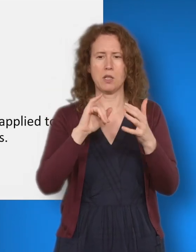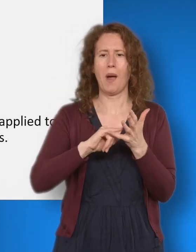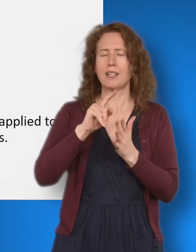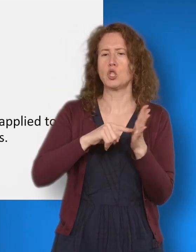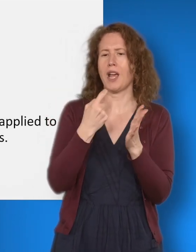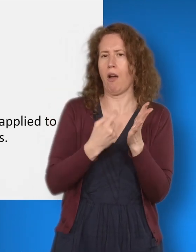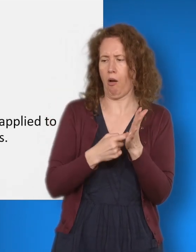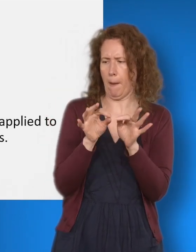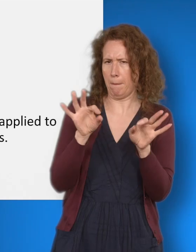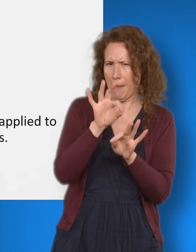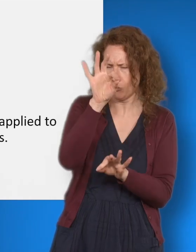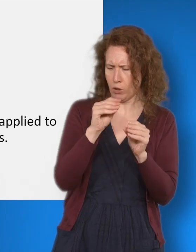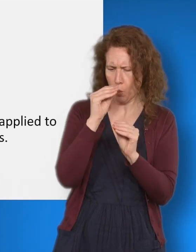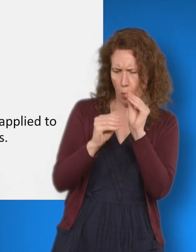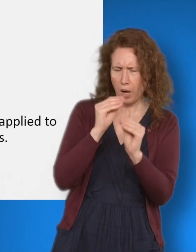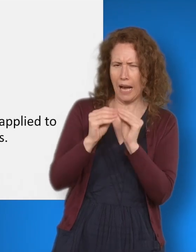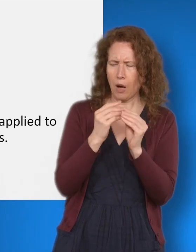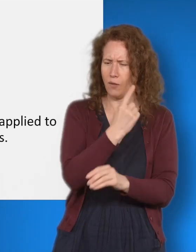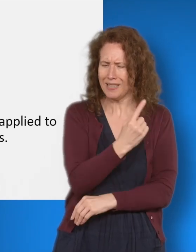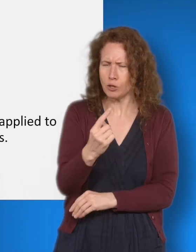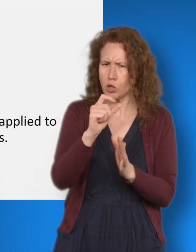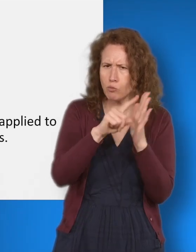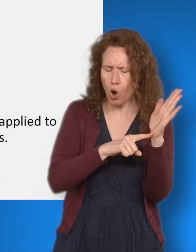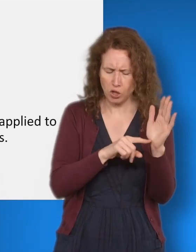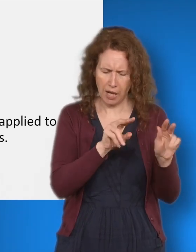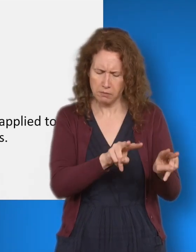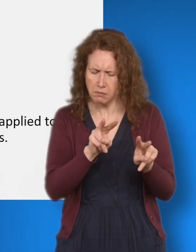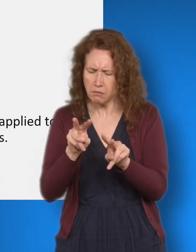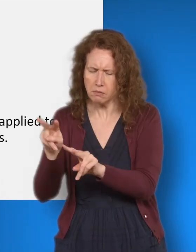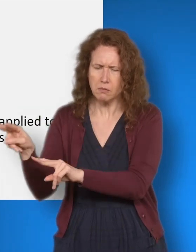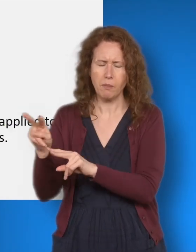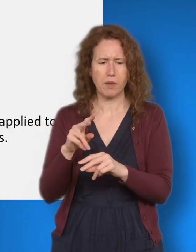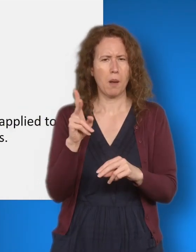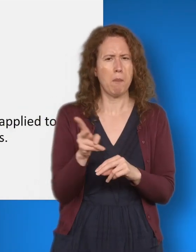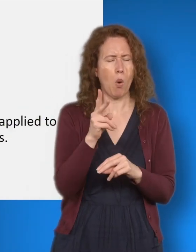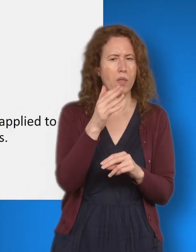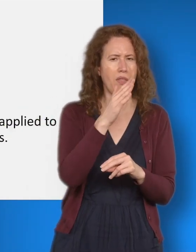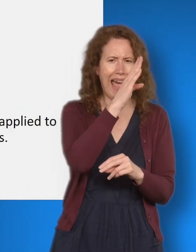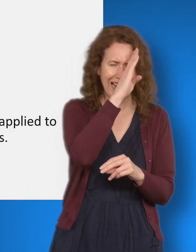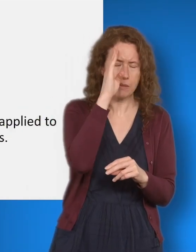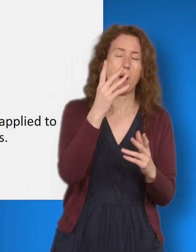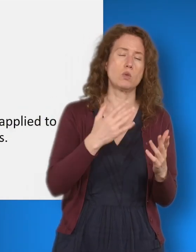SJR metric was calculated for each project, looking at both the academic